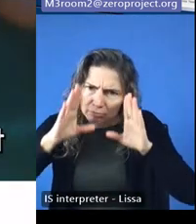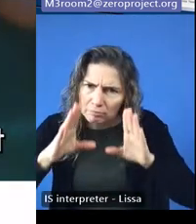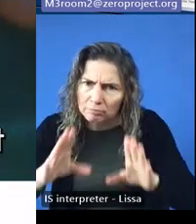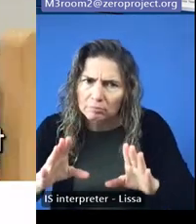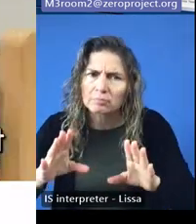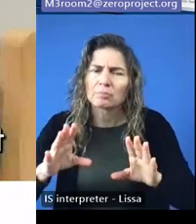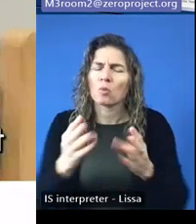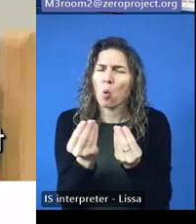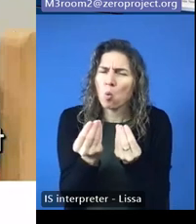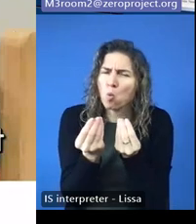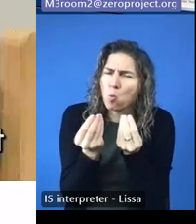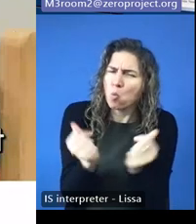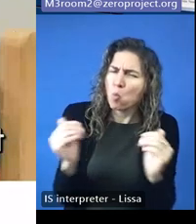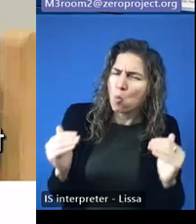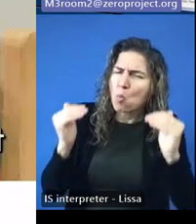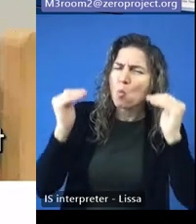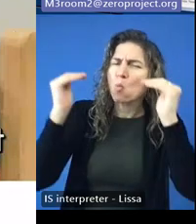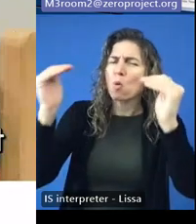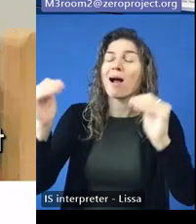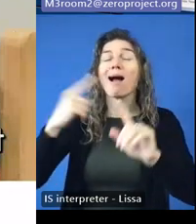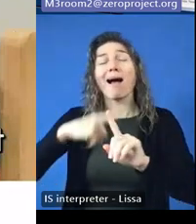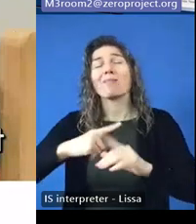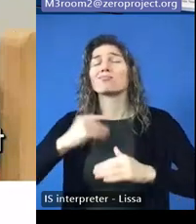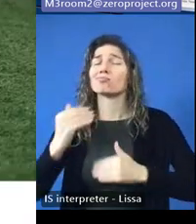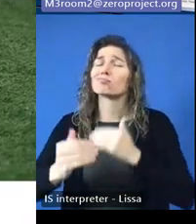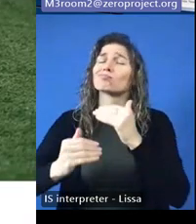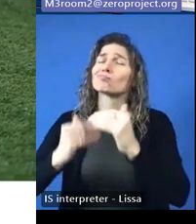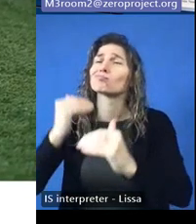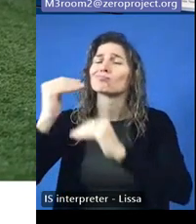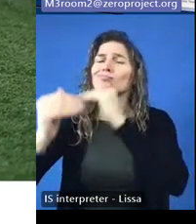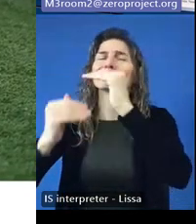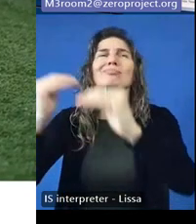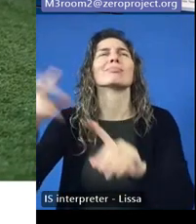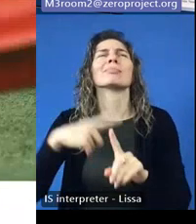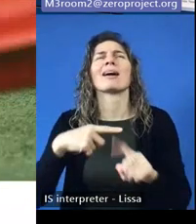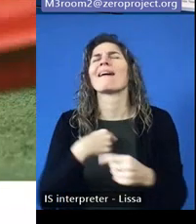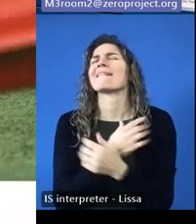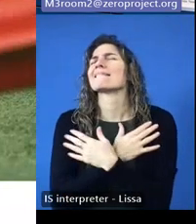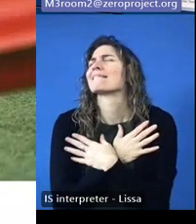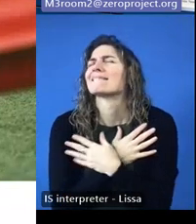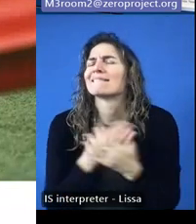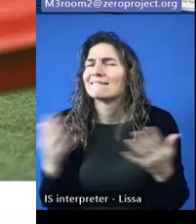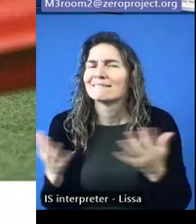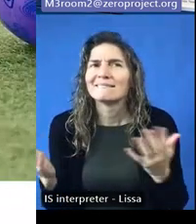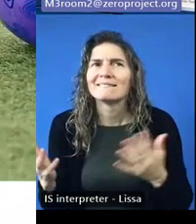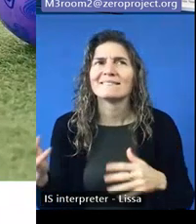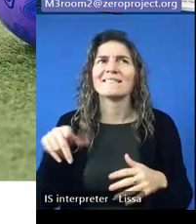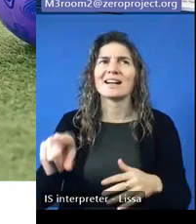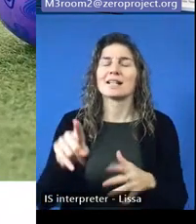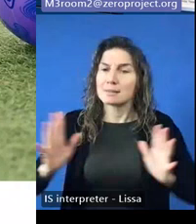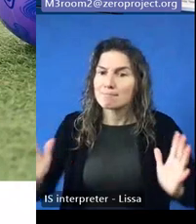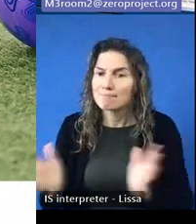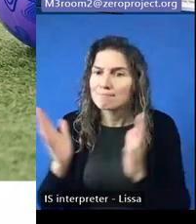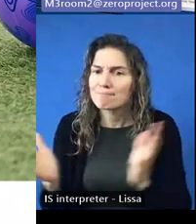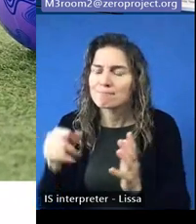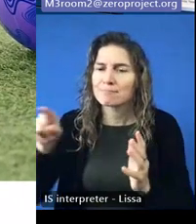work towards improvement. I also love how they give special attention to activities to build and develop their fine motor